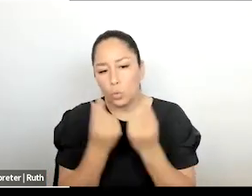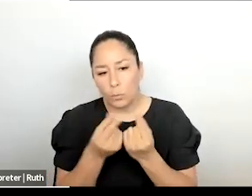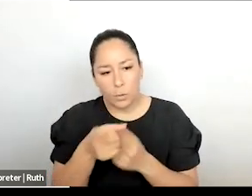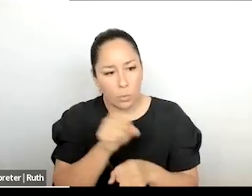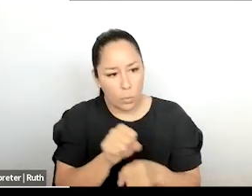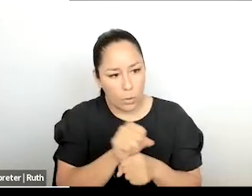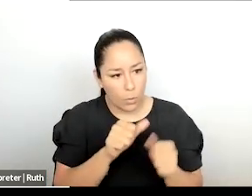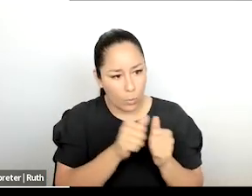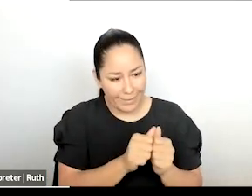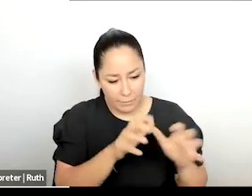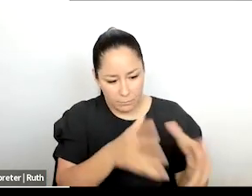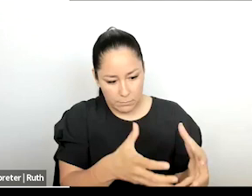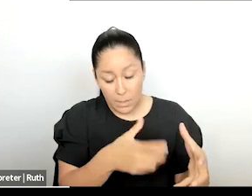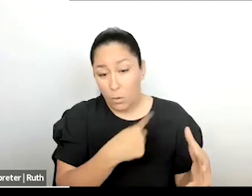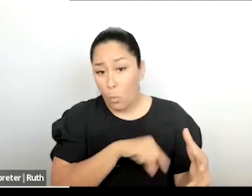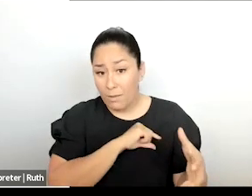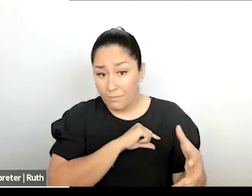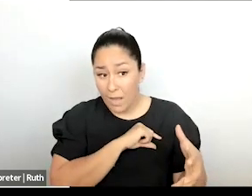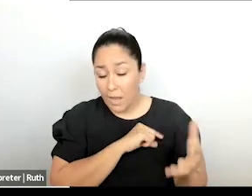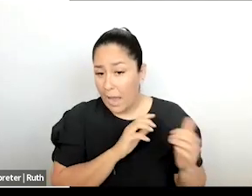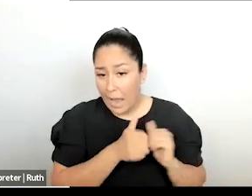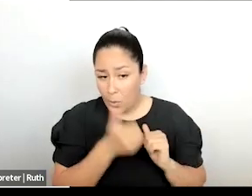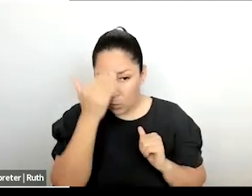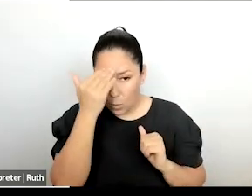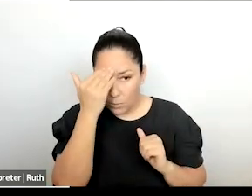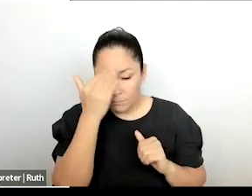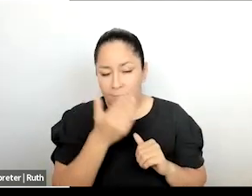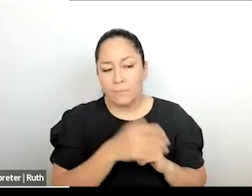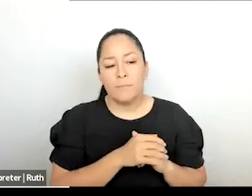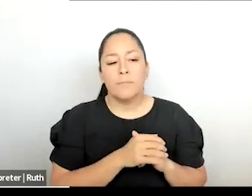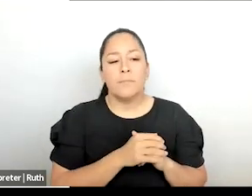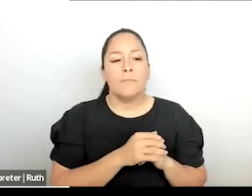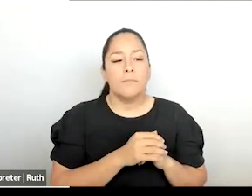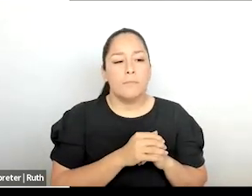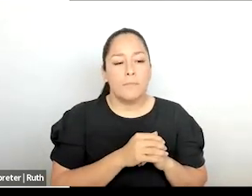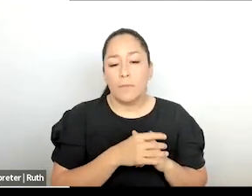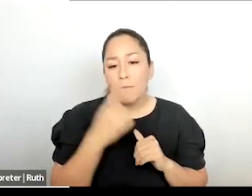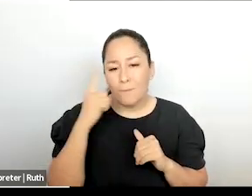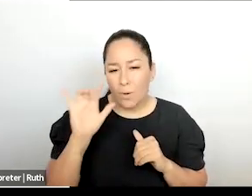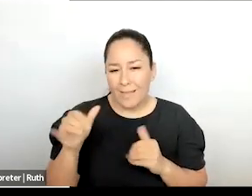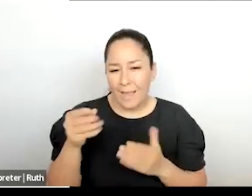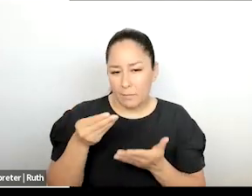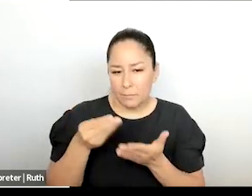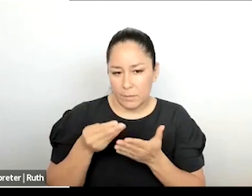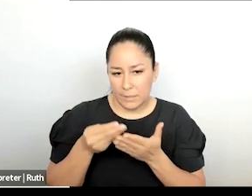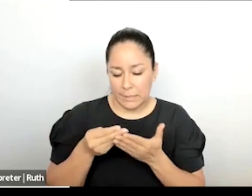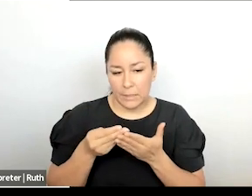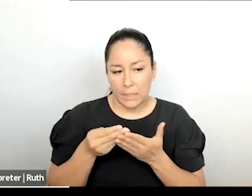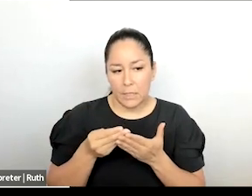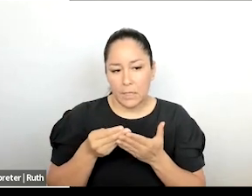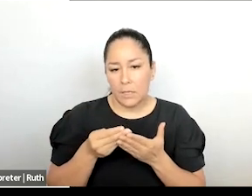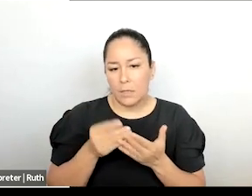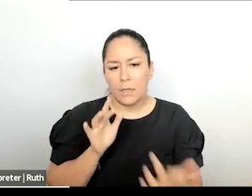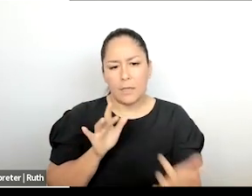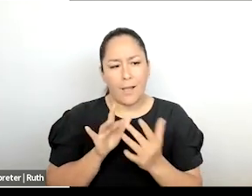are working with qualifies for or might be in a good running to get community-initiated solutions funding is